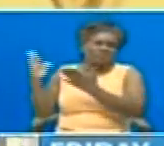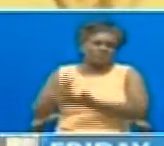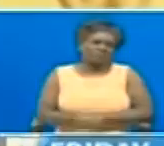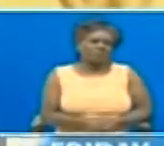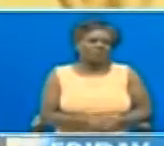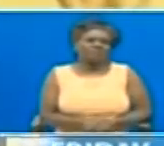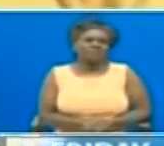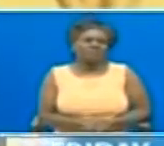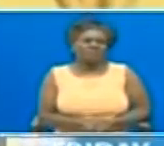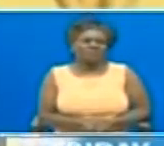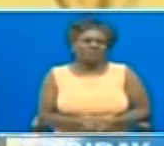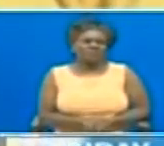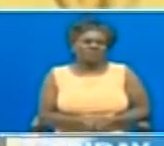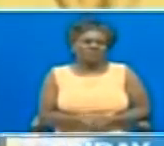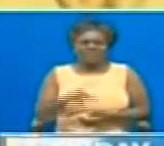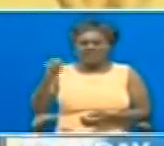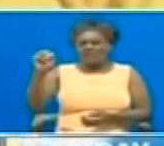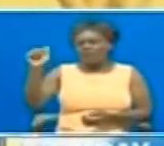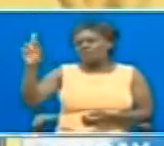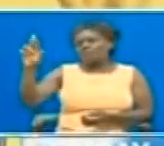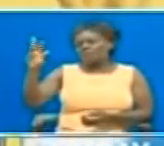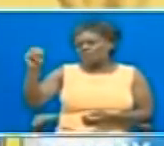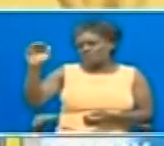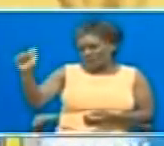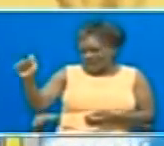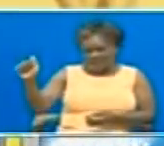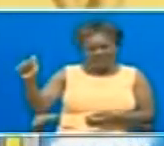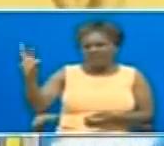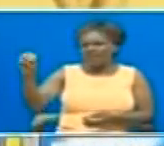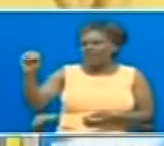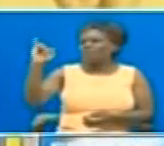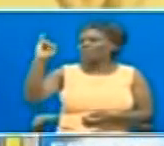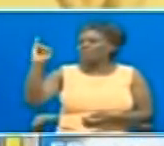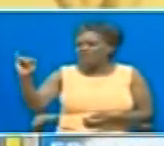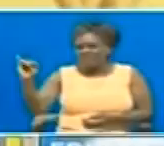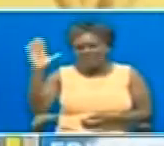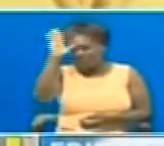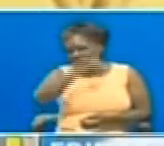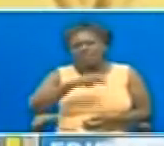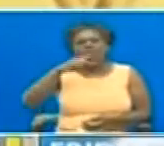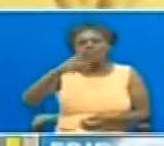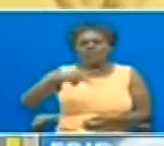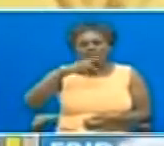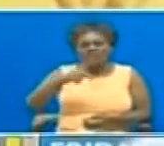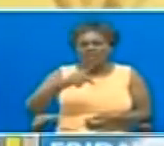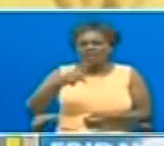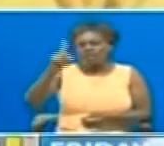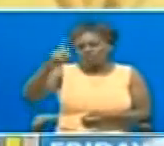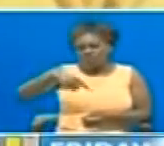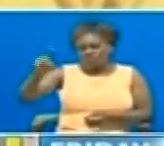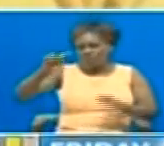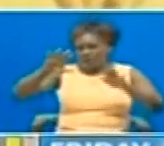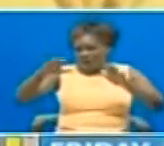Well, we don't say Myrrh. And all the other mispronunciations. Mm-hmm. The correct or